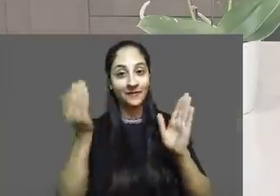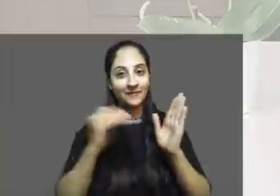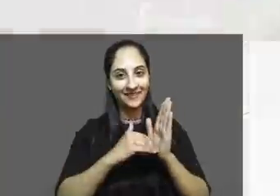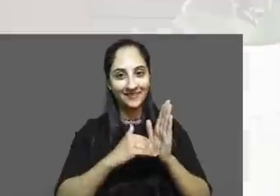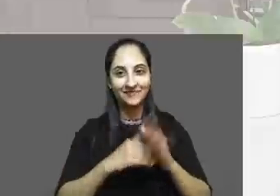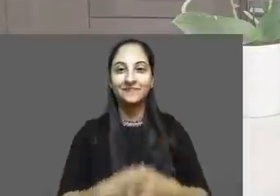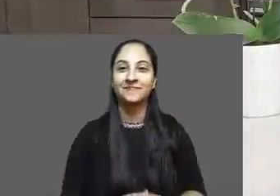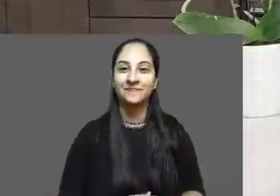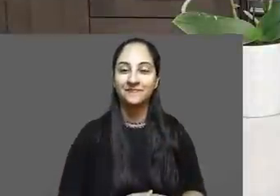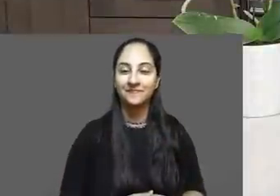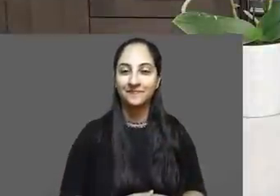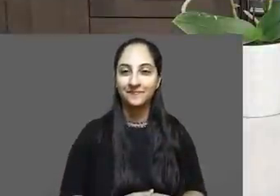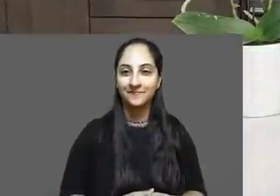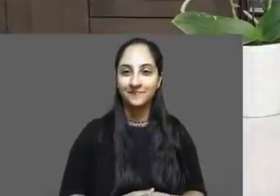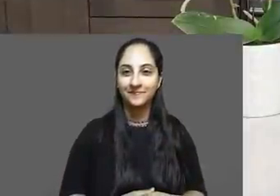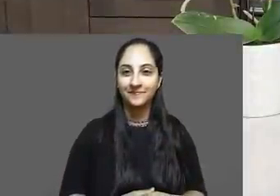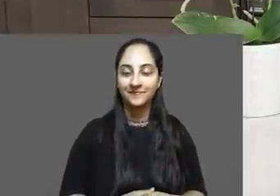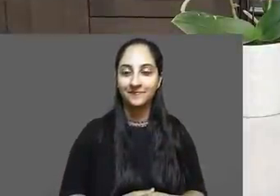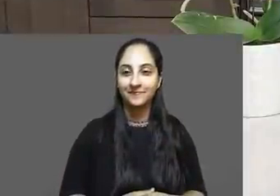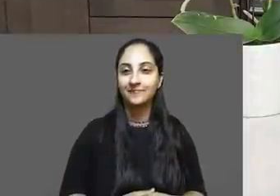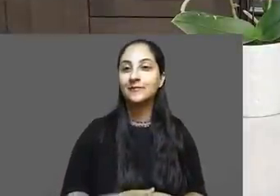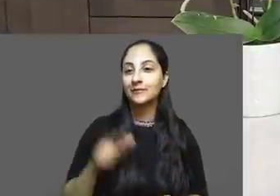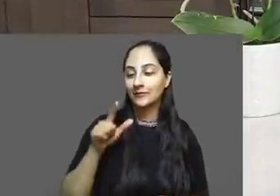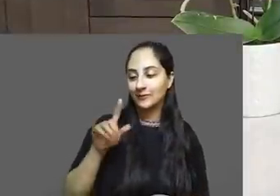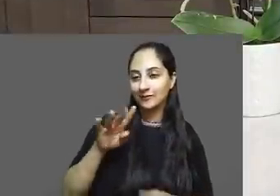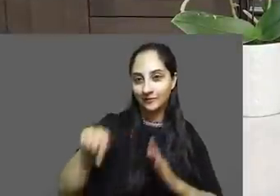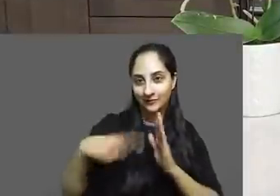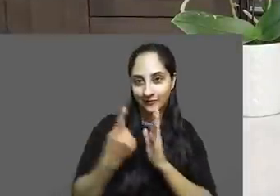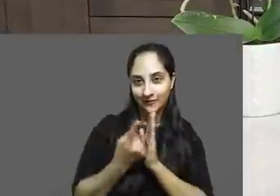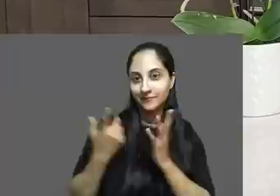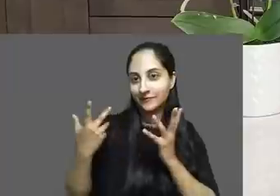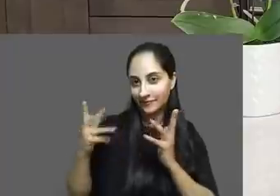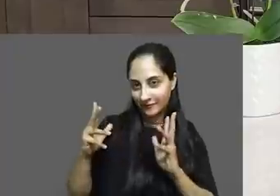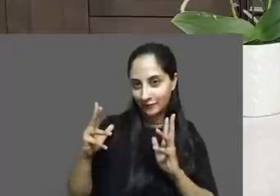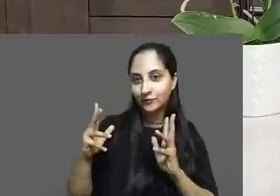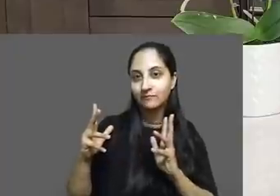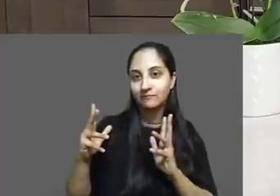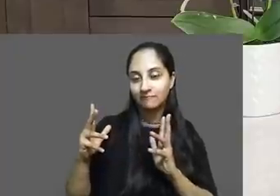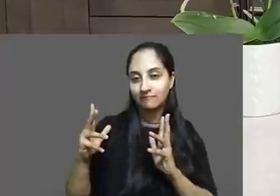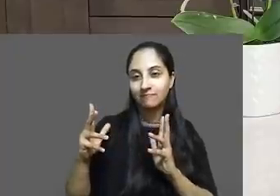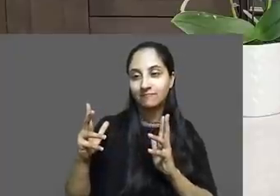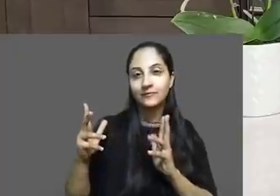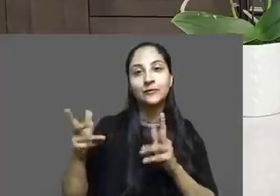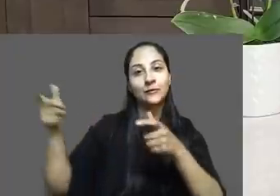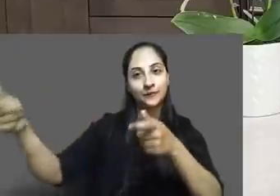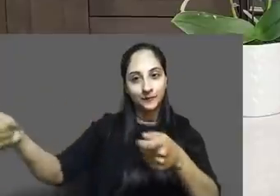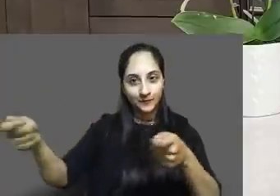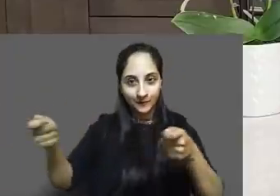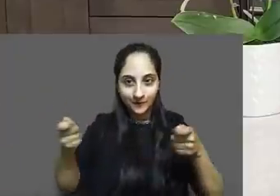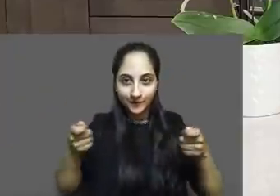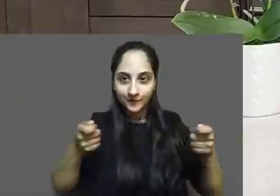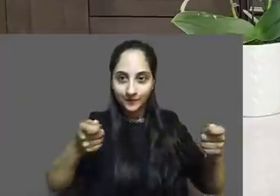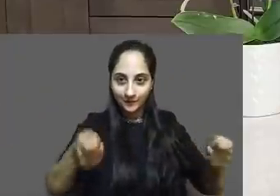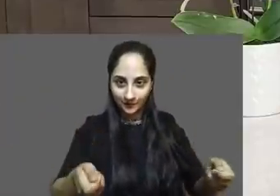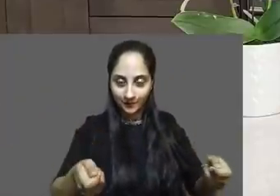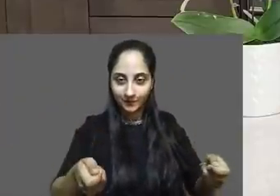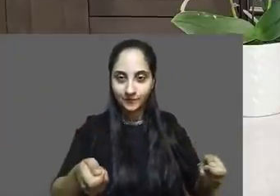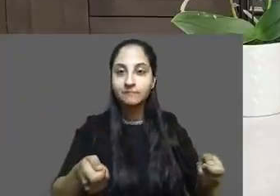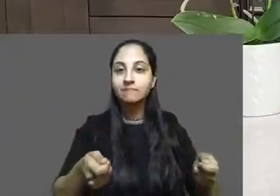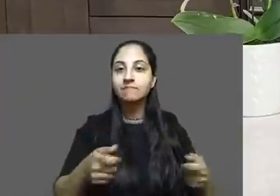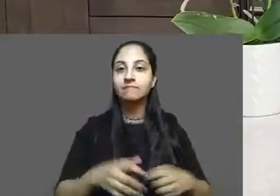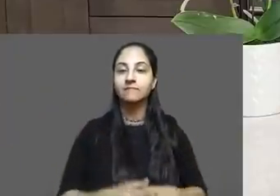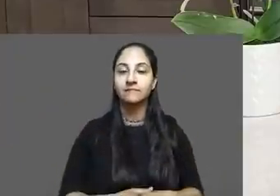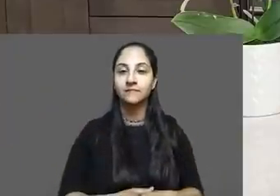to be served. Hello and welcome back again. So this is 24 hours after we actually mixed our